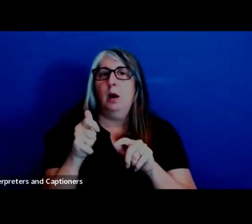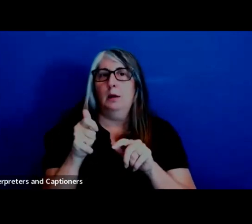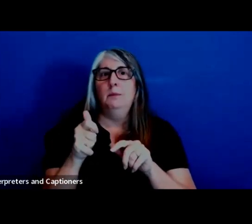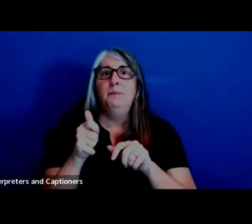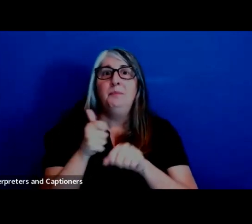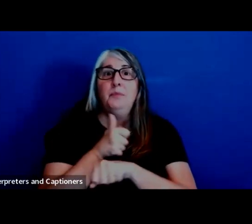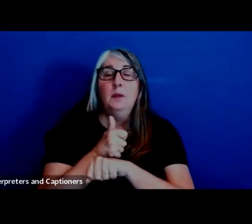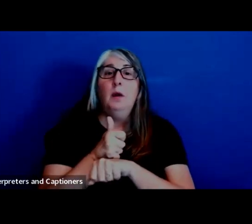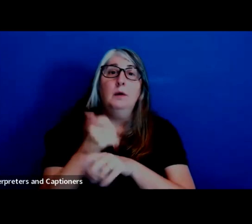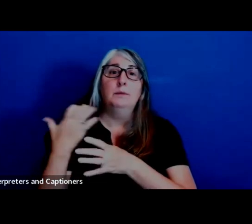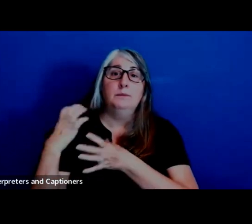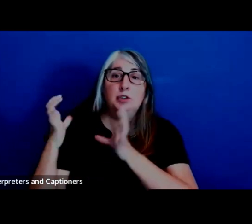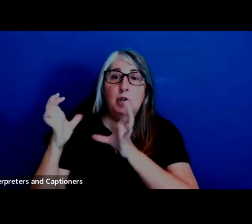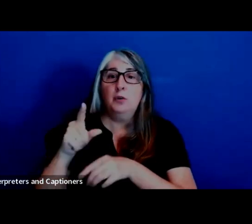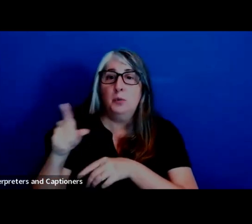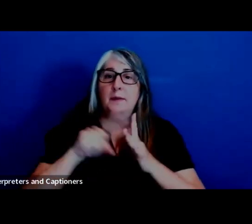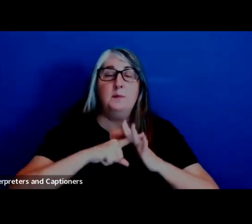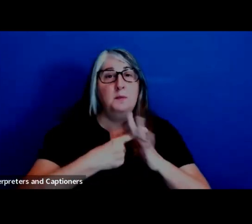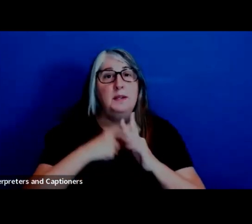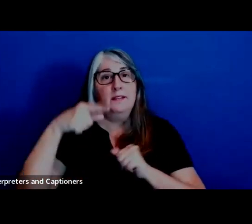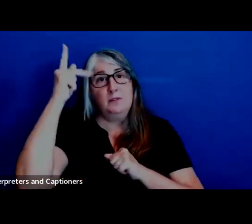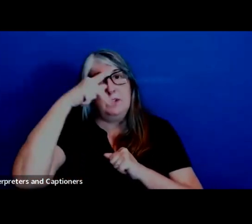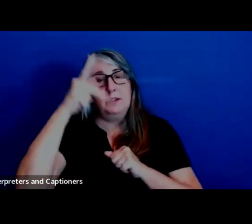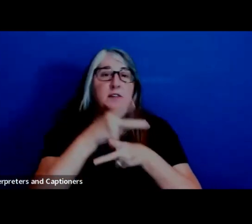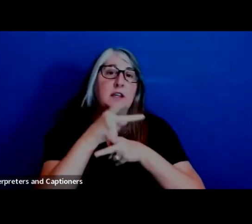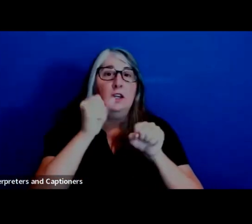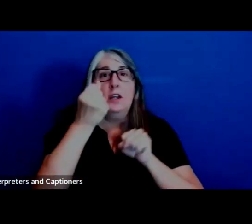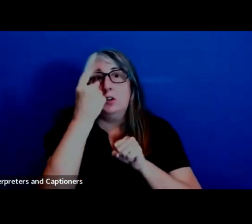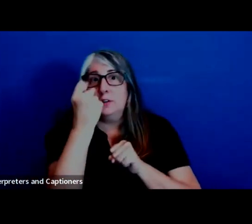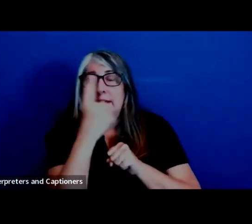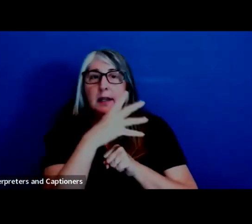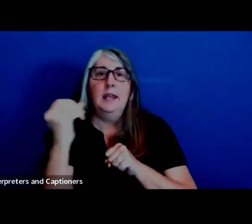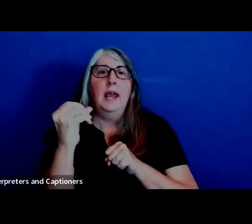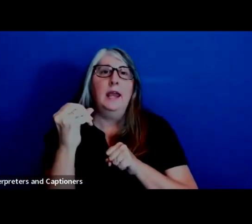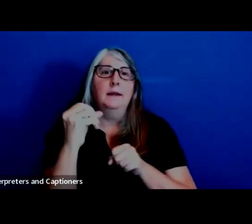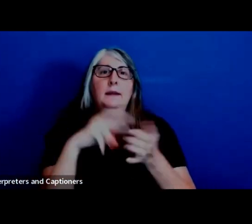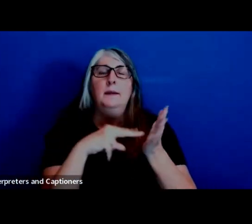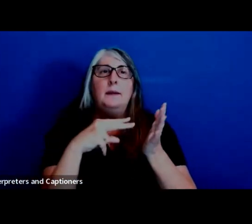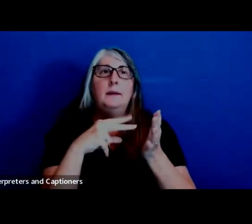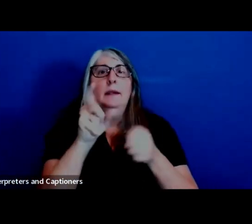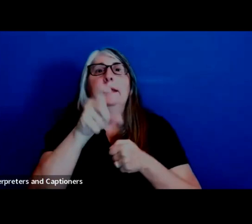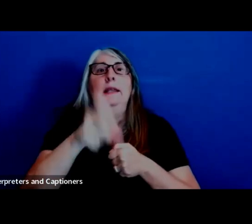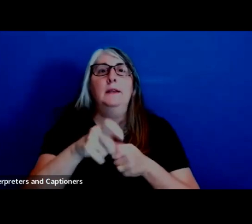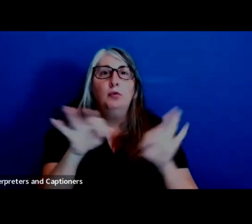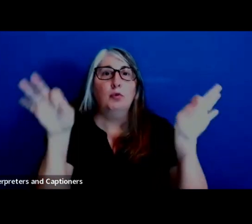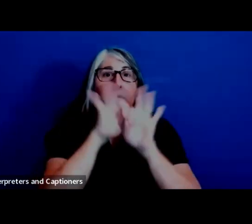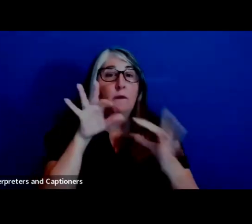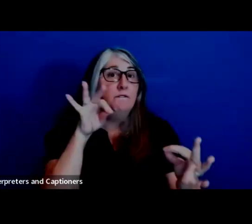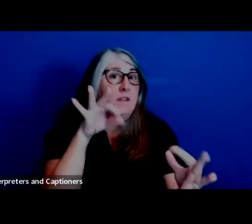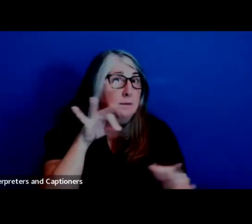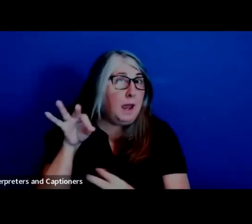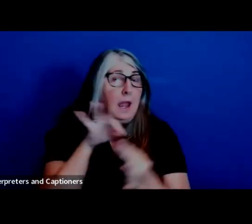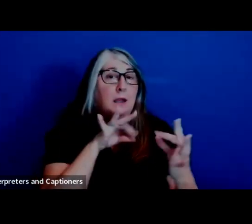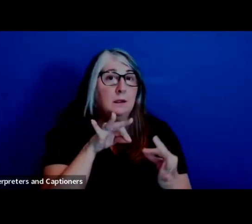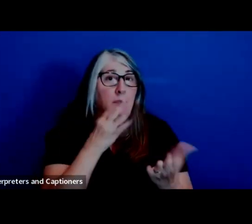implementing these philosophies of care can understand and use. And it needs some kind of critical feedback, usually some kind of fidelity